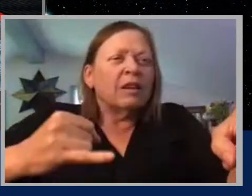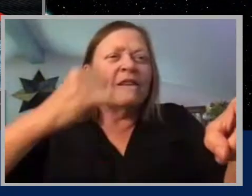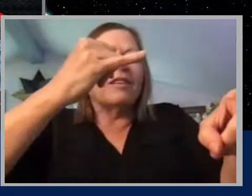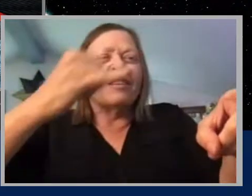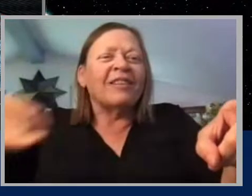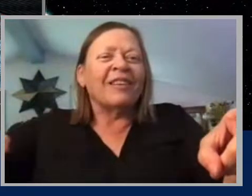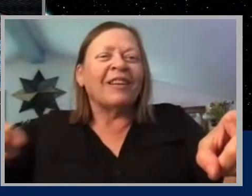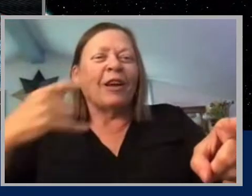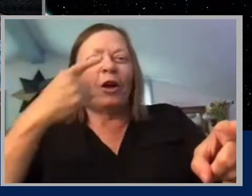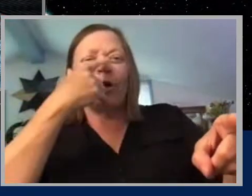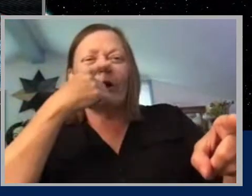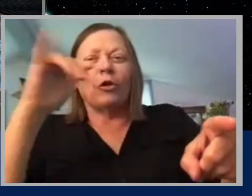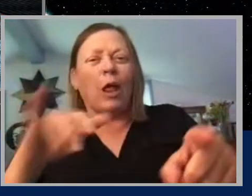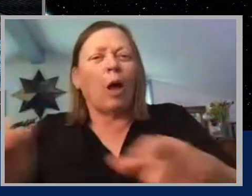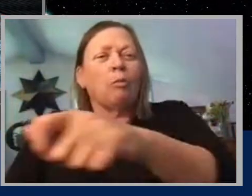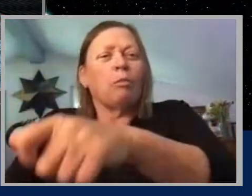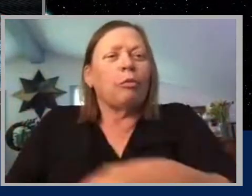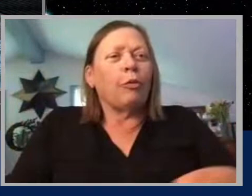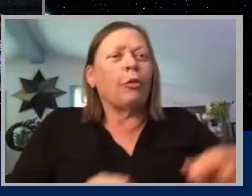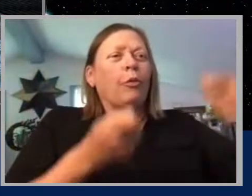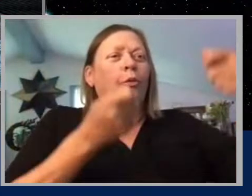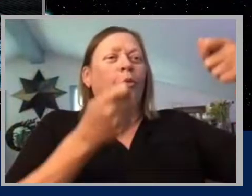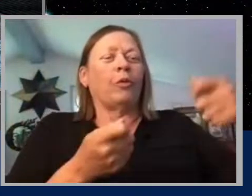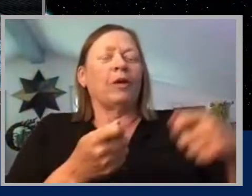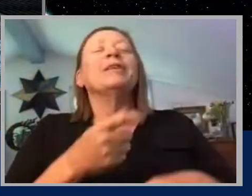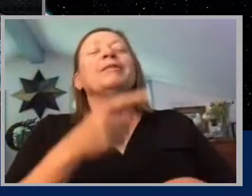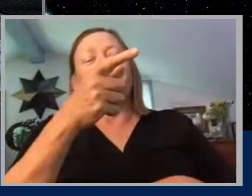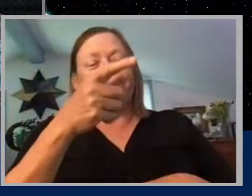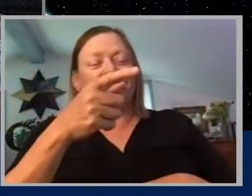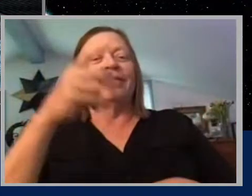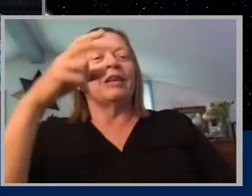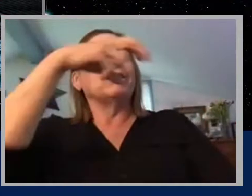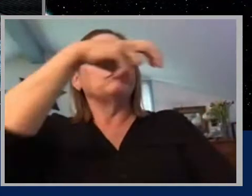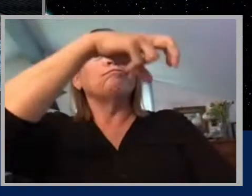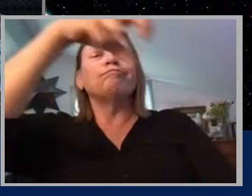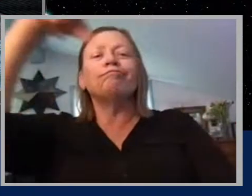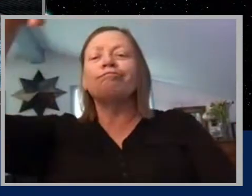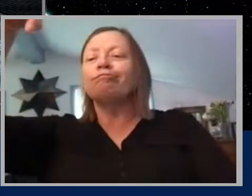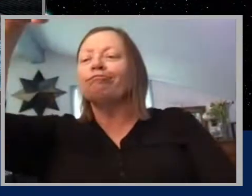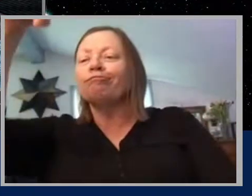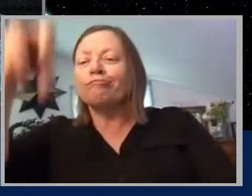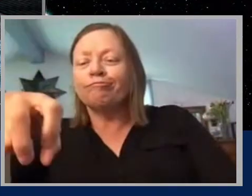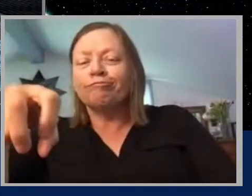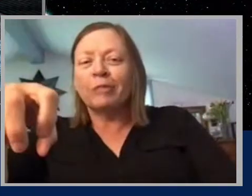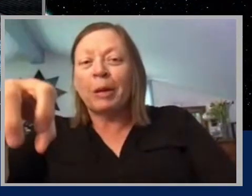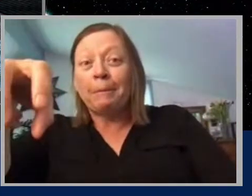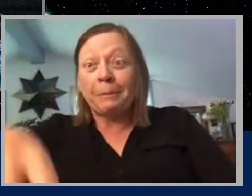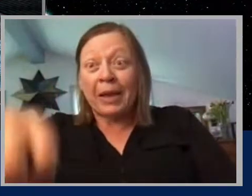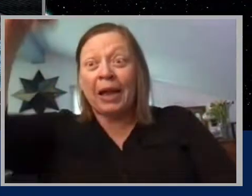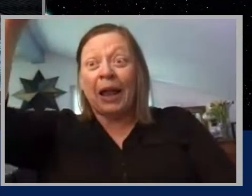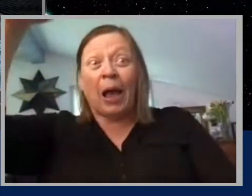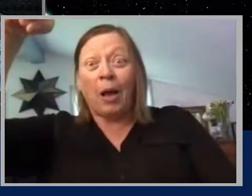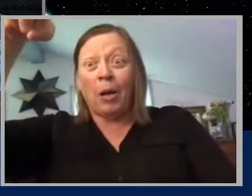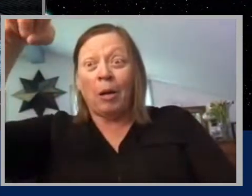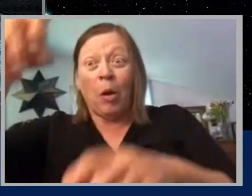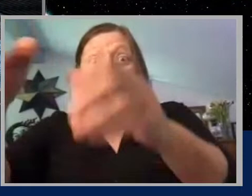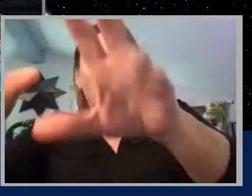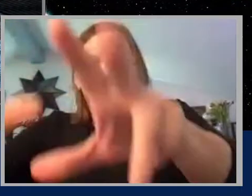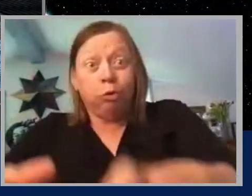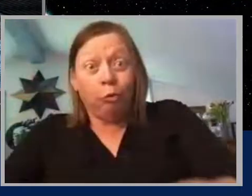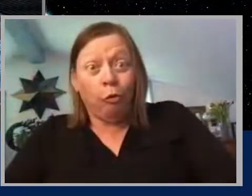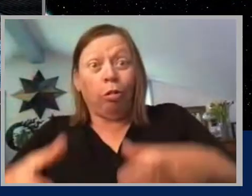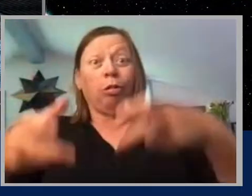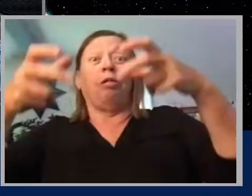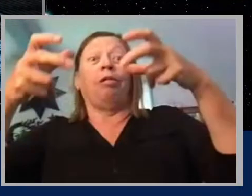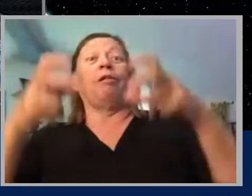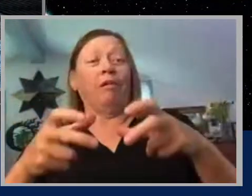or something. And they sort of use the crane to pick it up and put it in the nest, and then the nest like slides across the deck over to where it's not, hanging